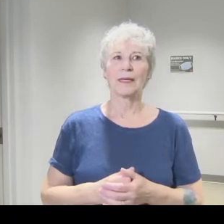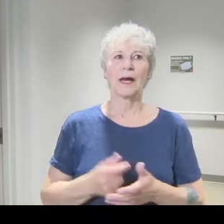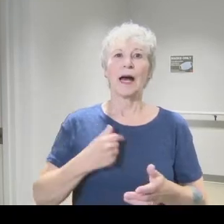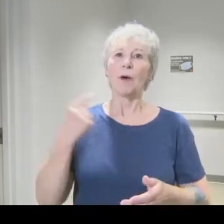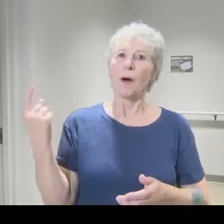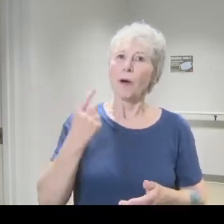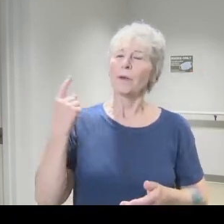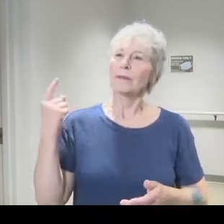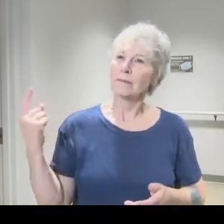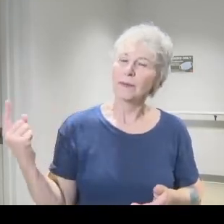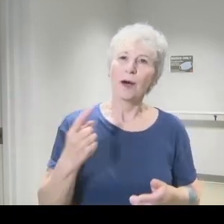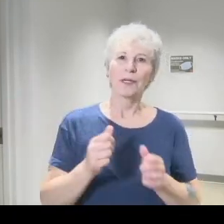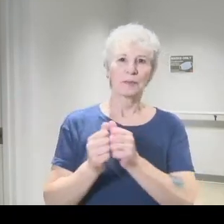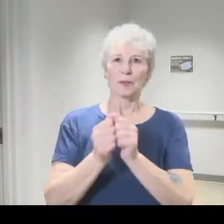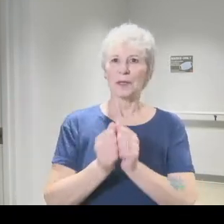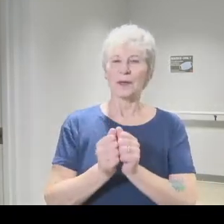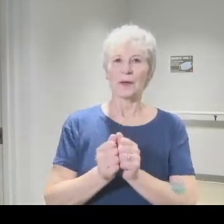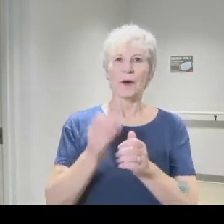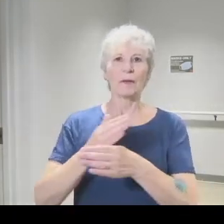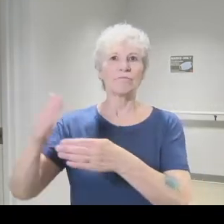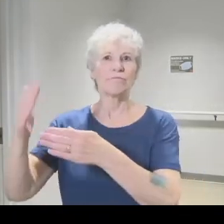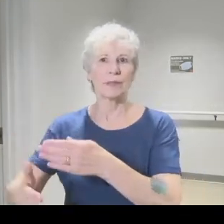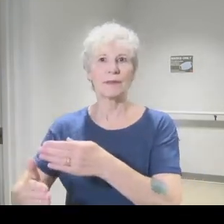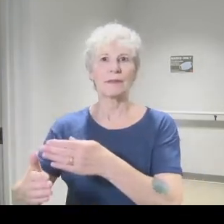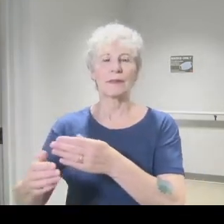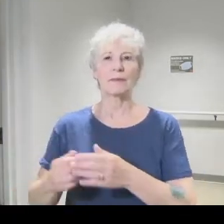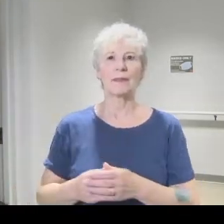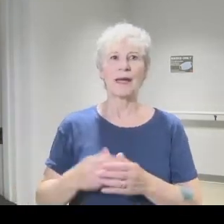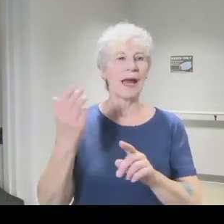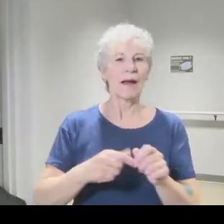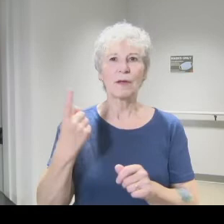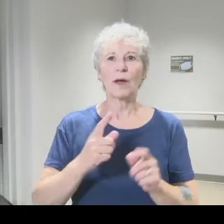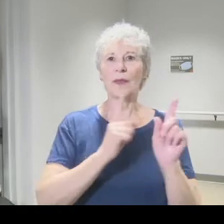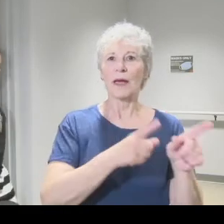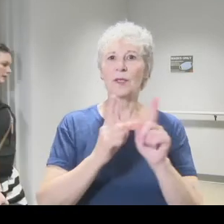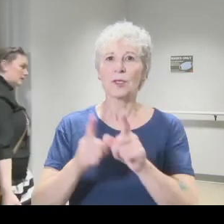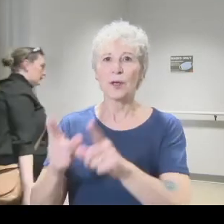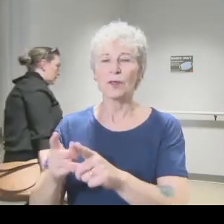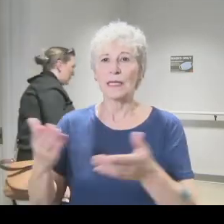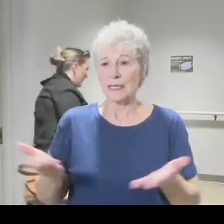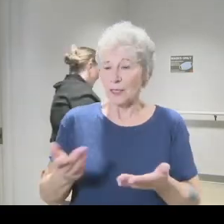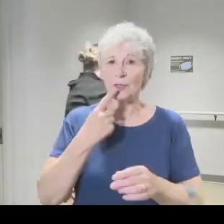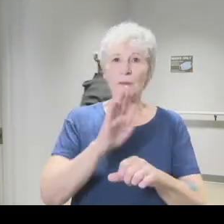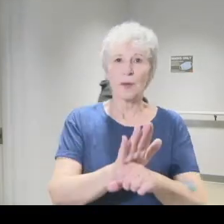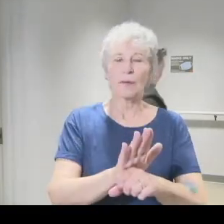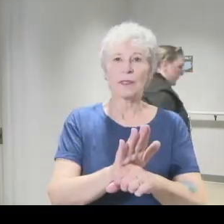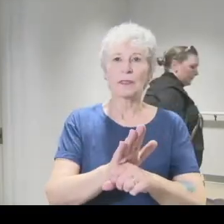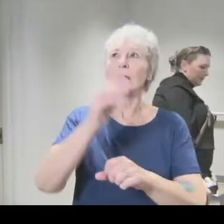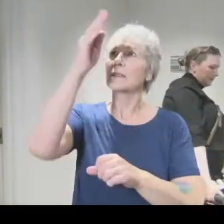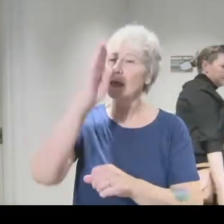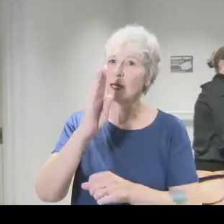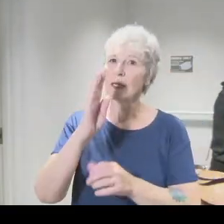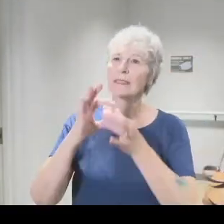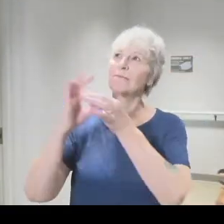age." In other words, everyone who goes and makes disciples of others, we can have this promise that God